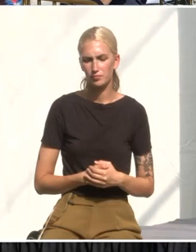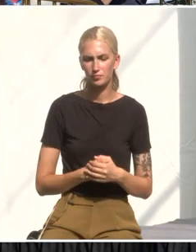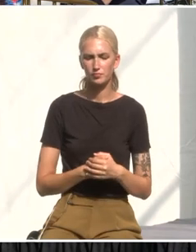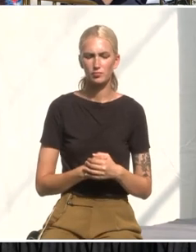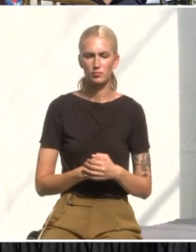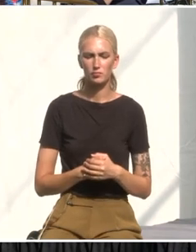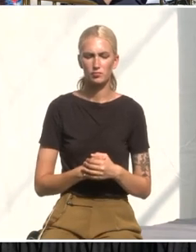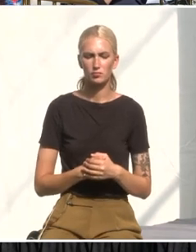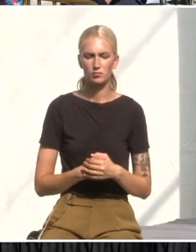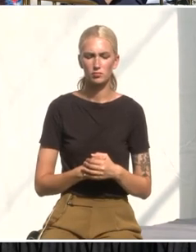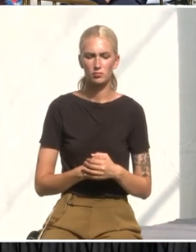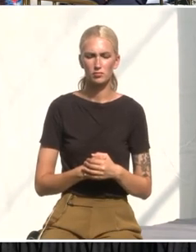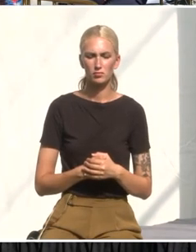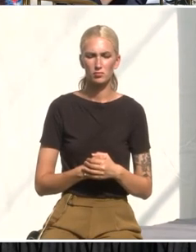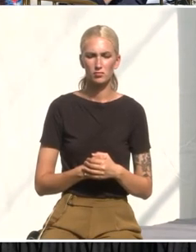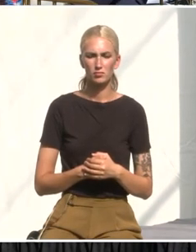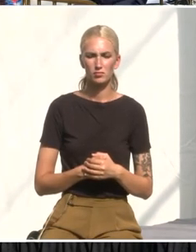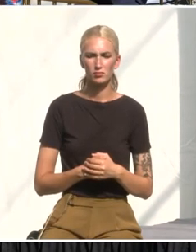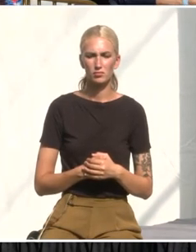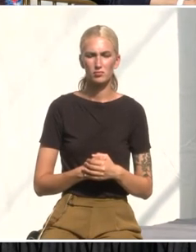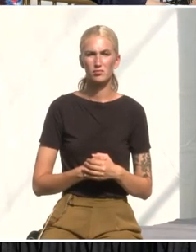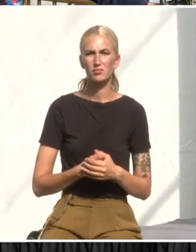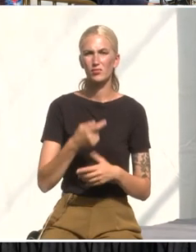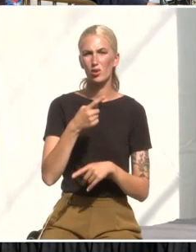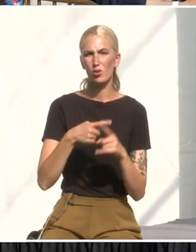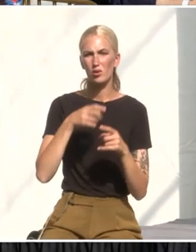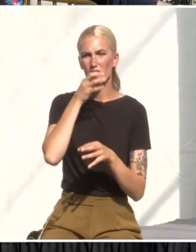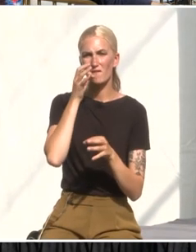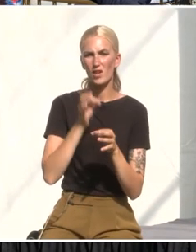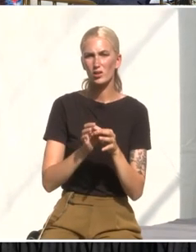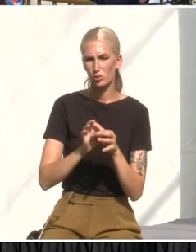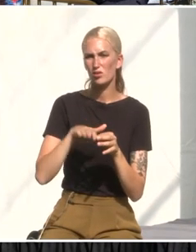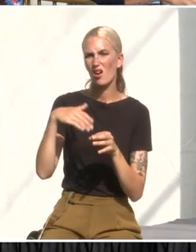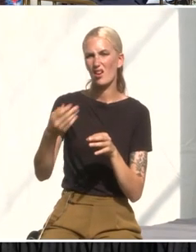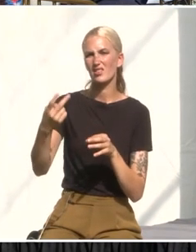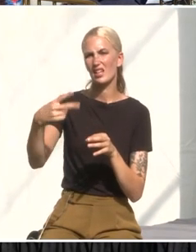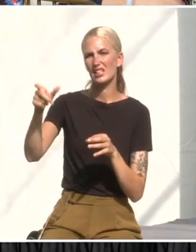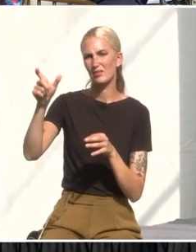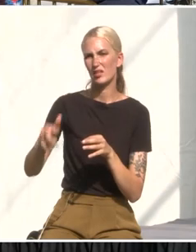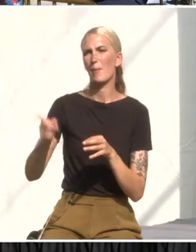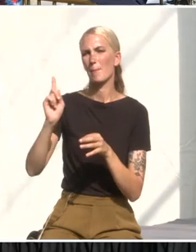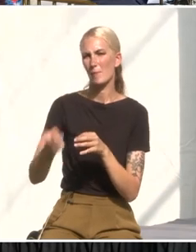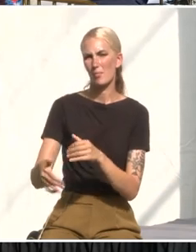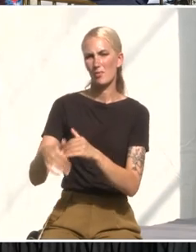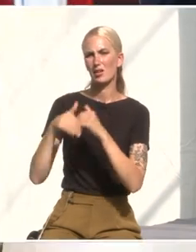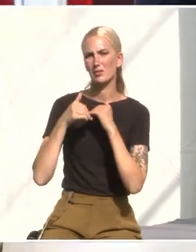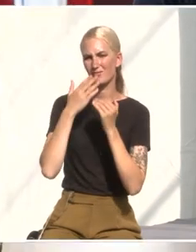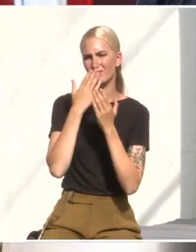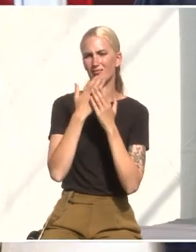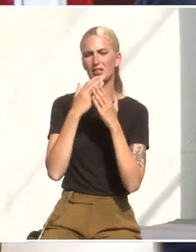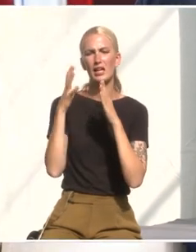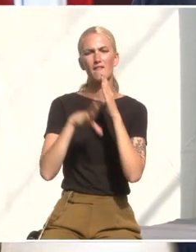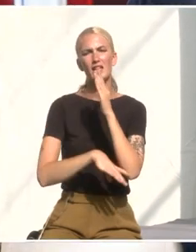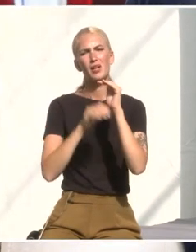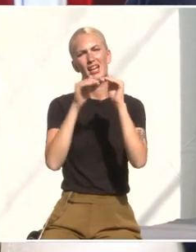which is where I leave a part of the responsibility to someone else to help me. You know, I can't reach for the top shelf, I need